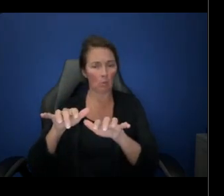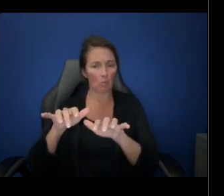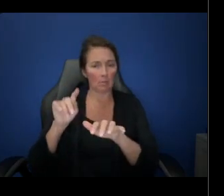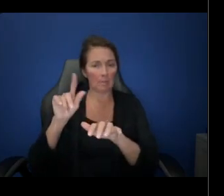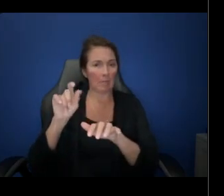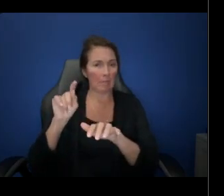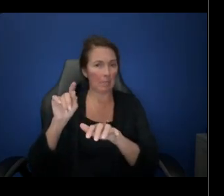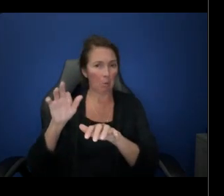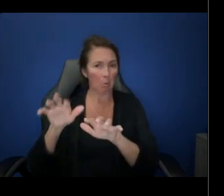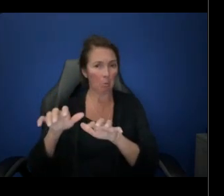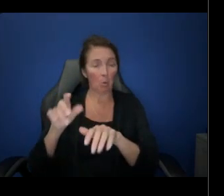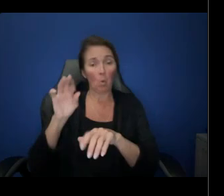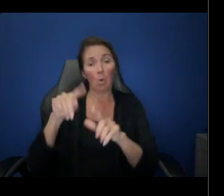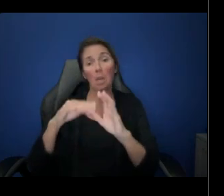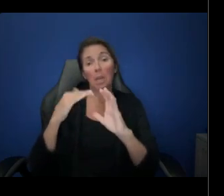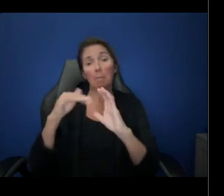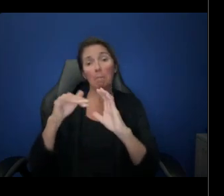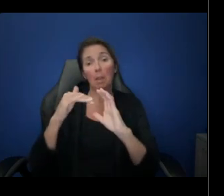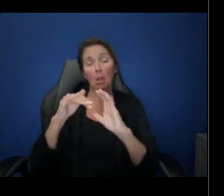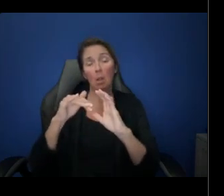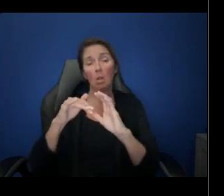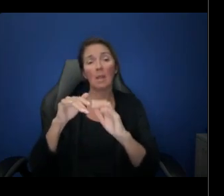Or email us at